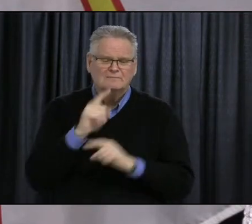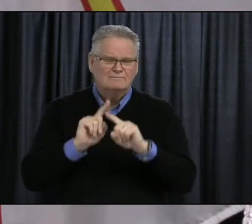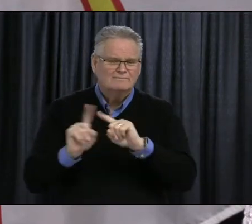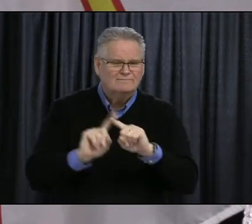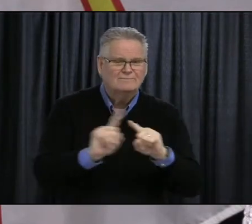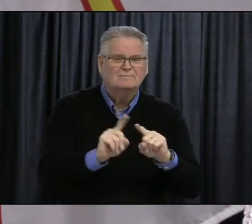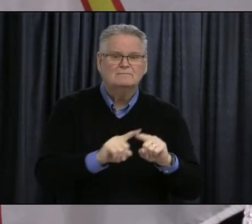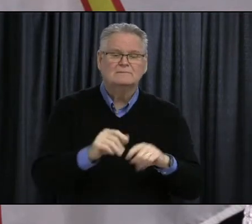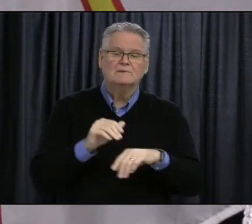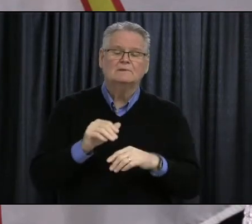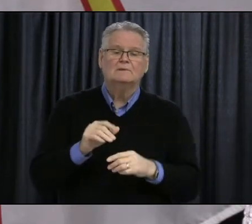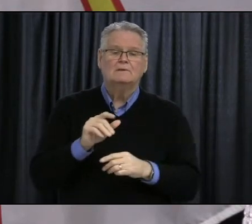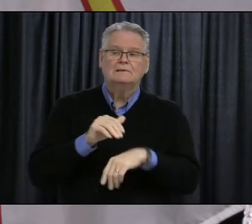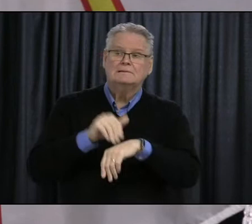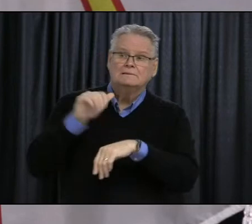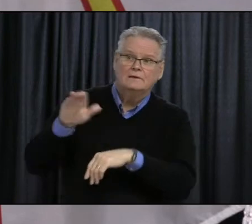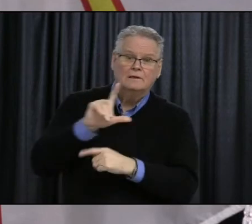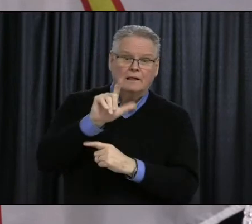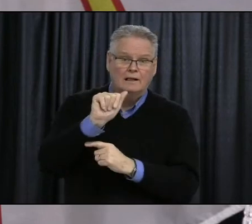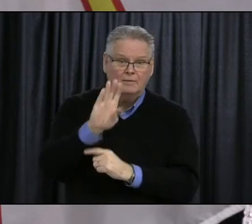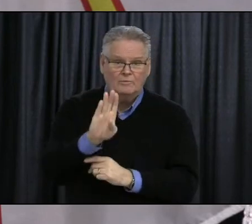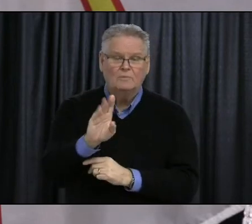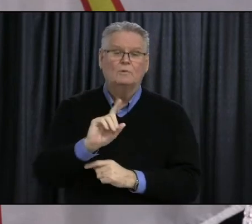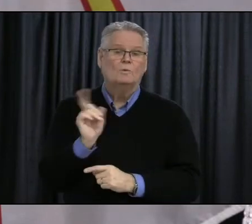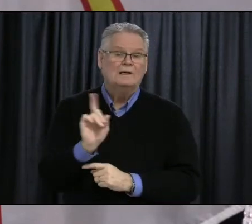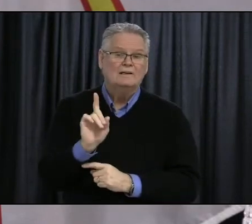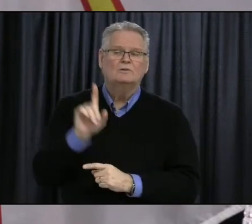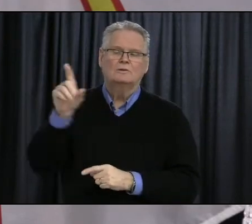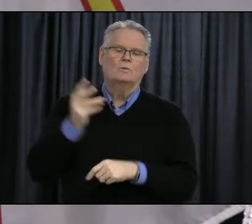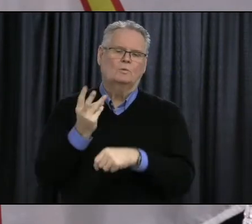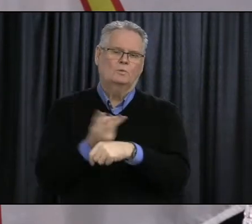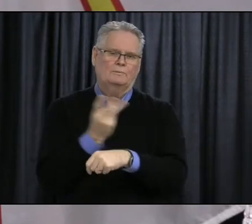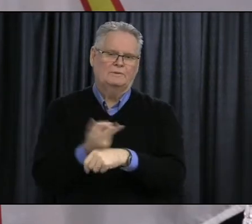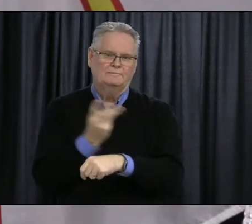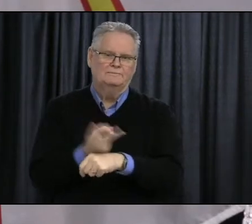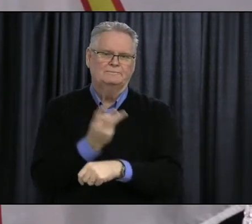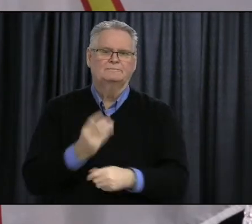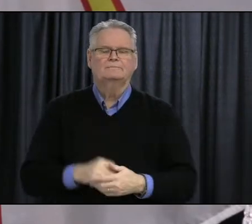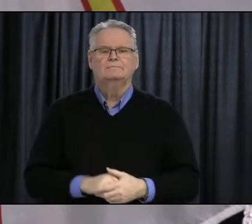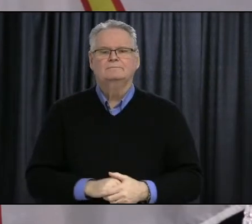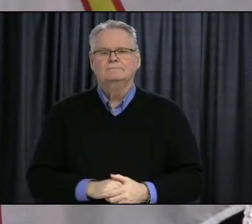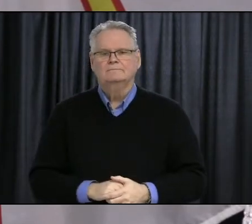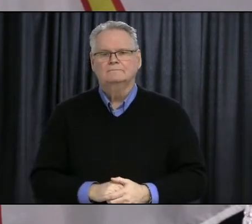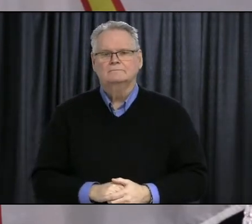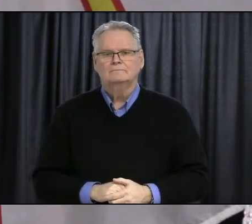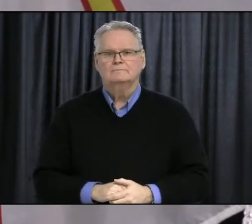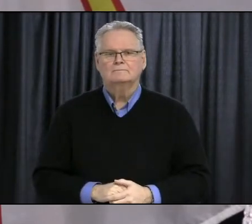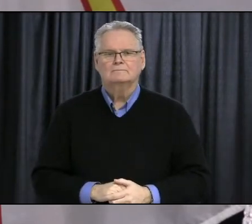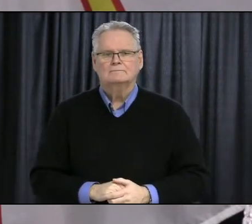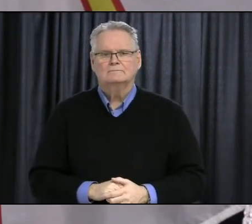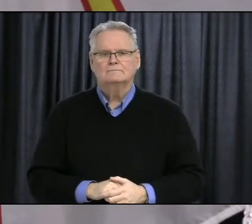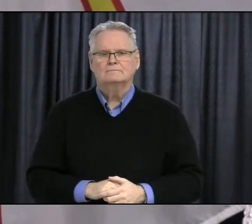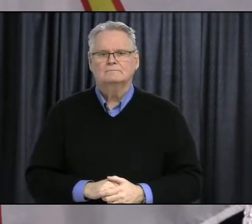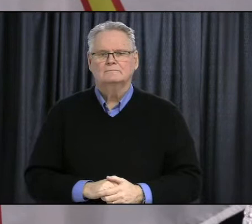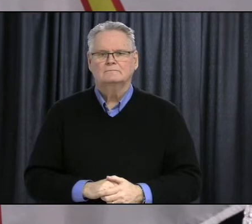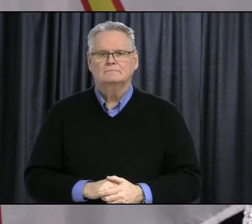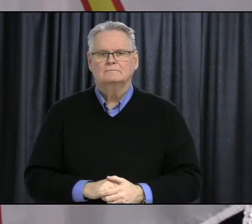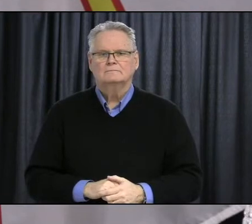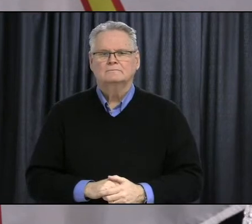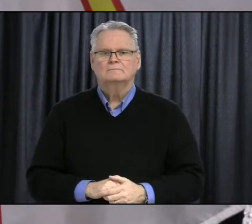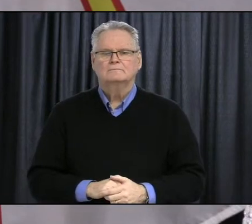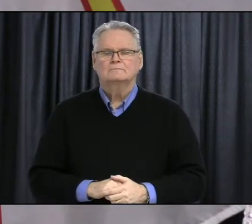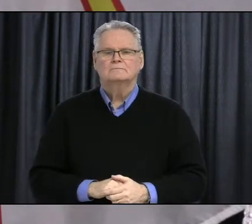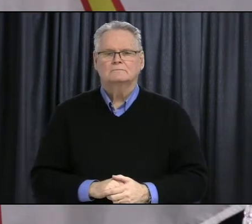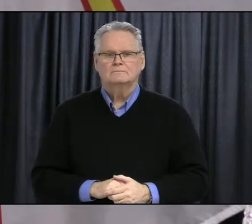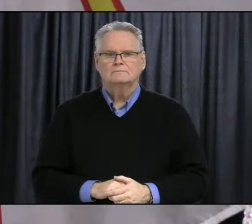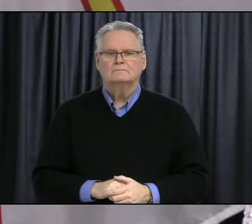Variants of COVID-19 arise from mutations in the genetic code of the virus, and many mutations such as this have happened to date,